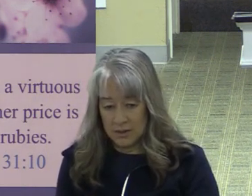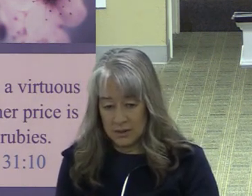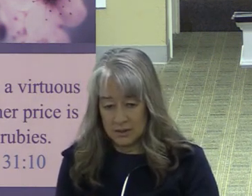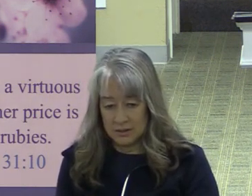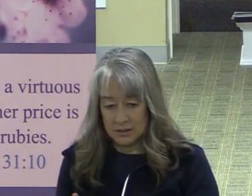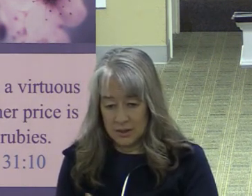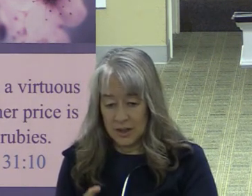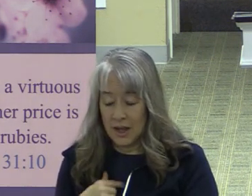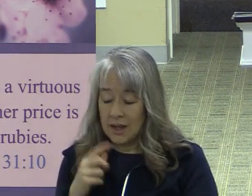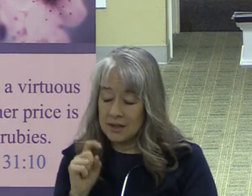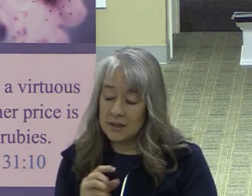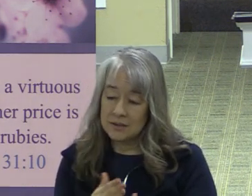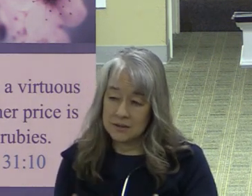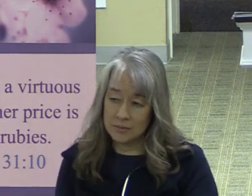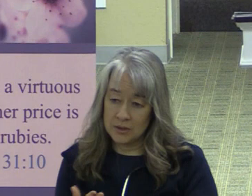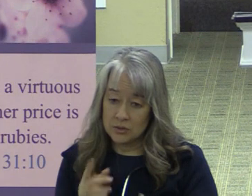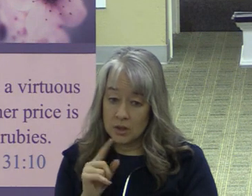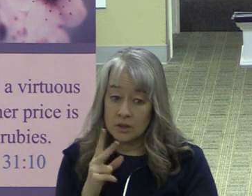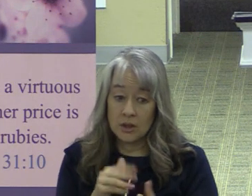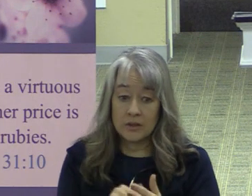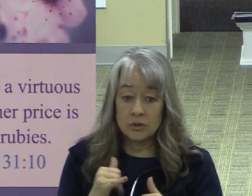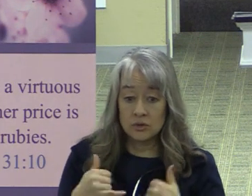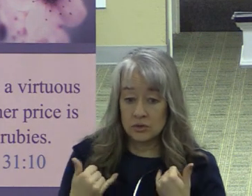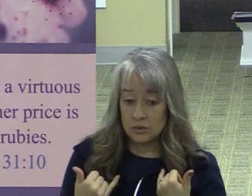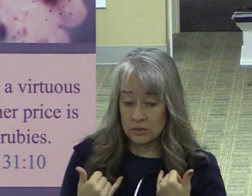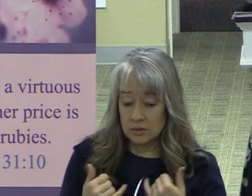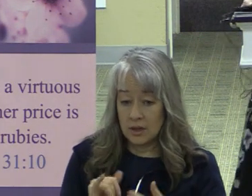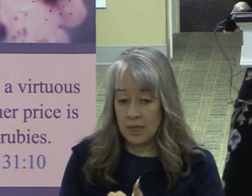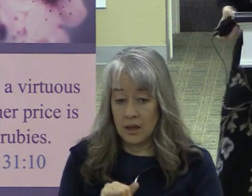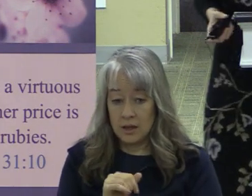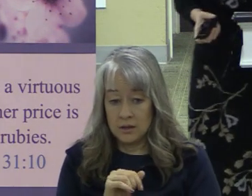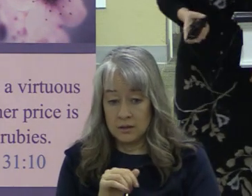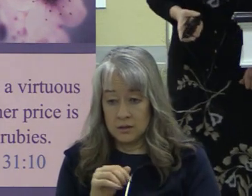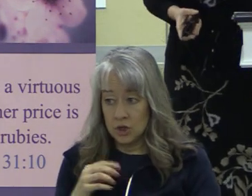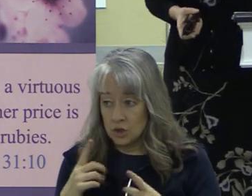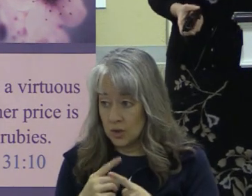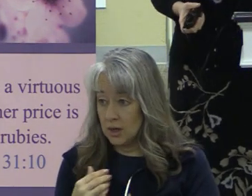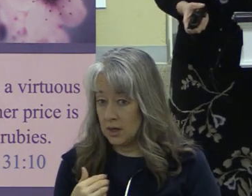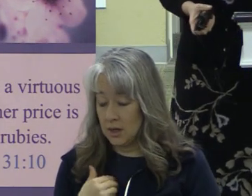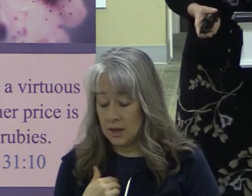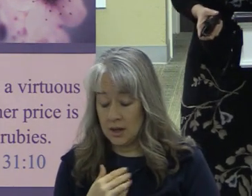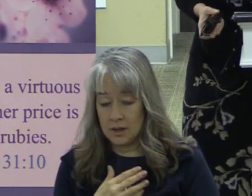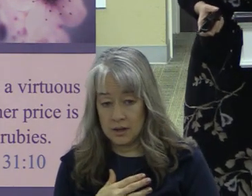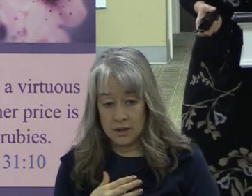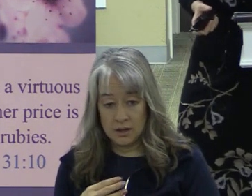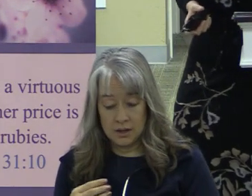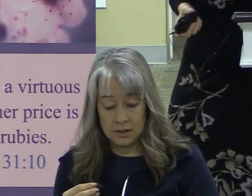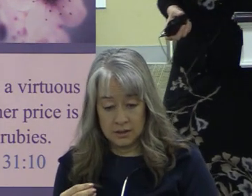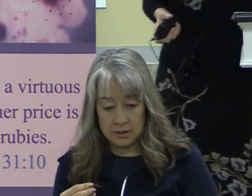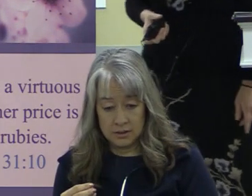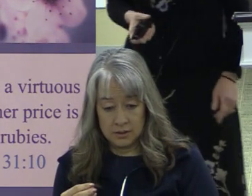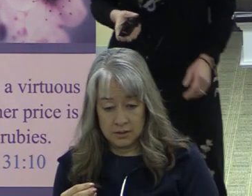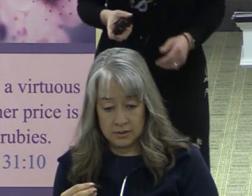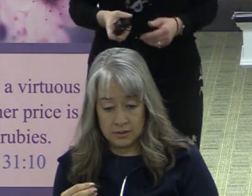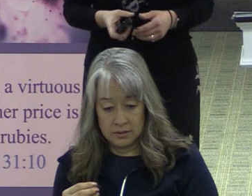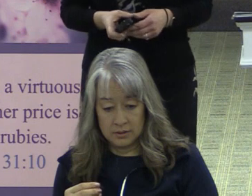was just like, I needed something. So I would look at those jewels that dragon had.